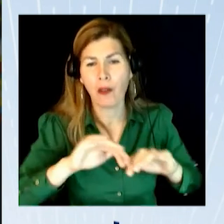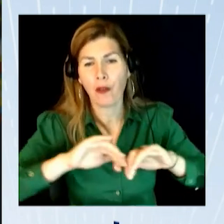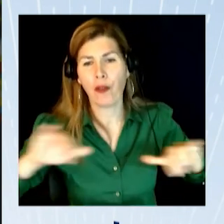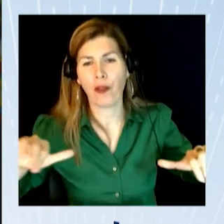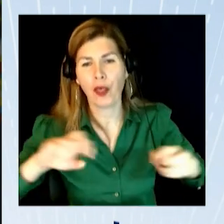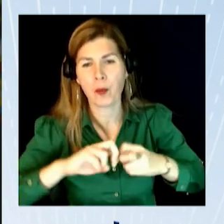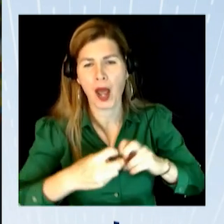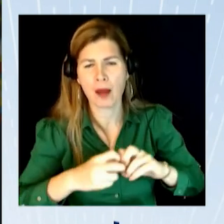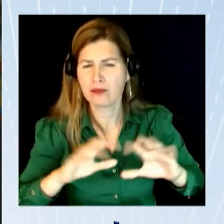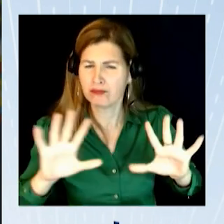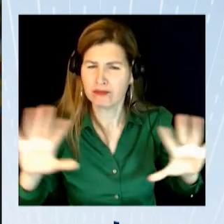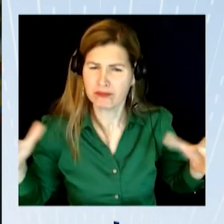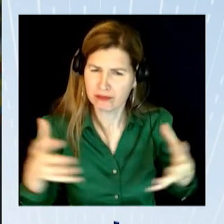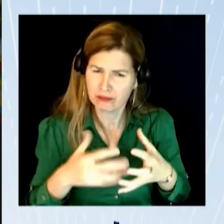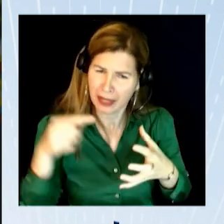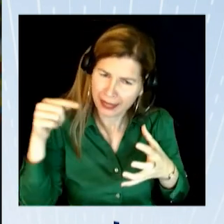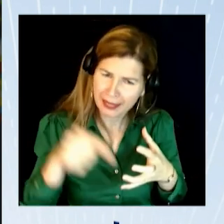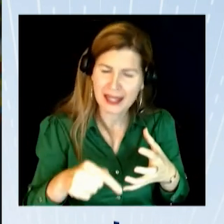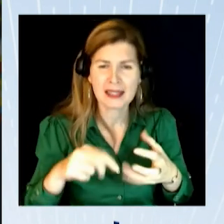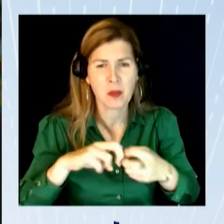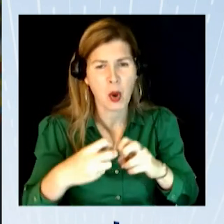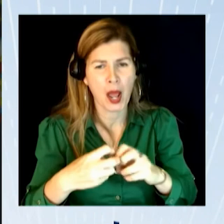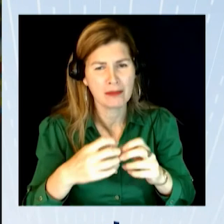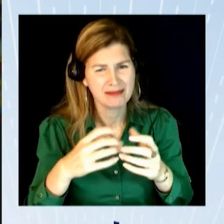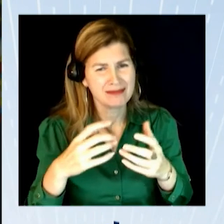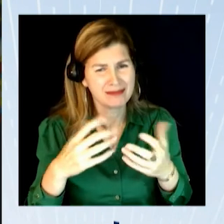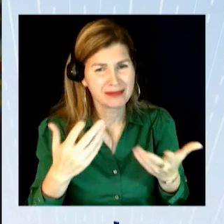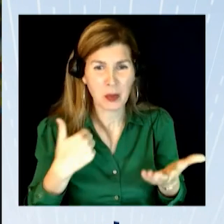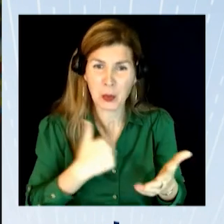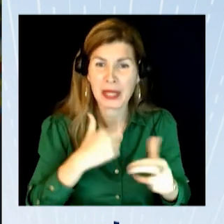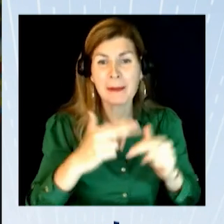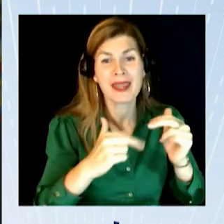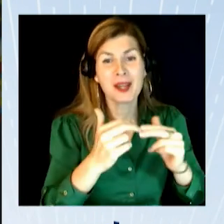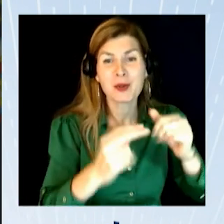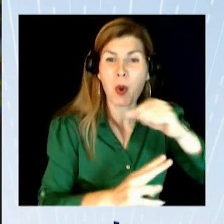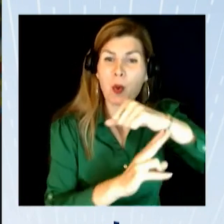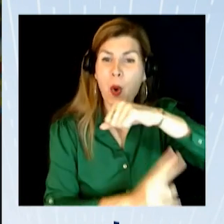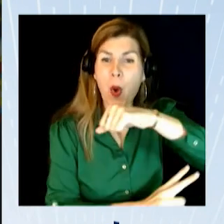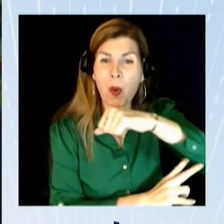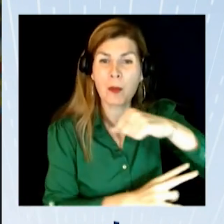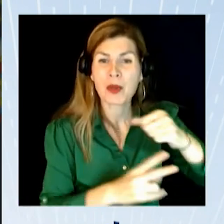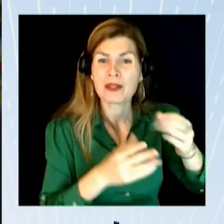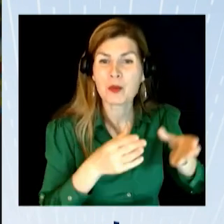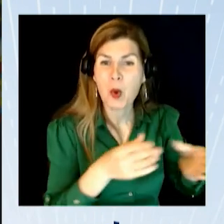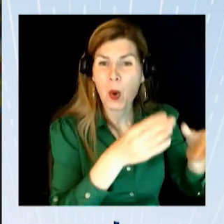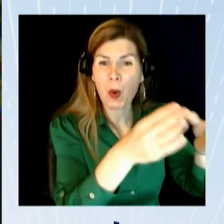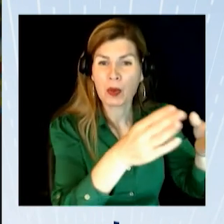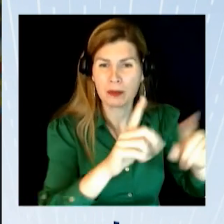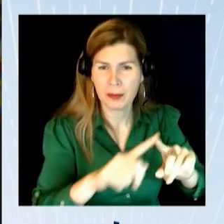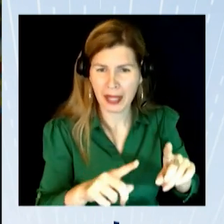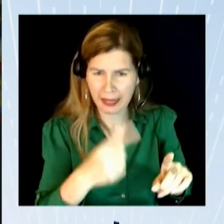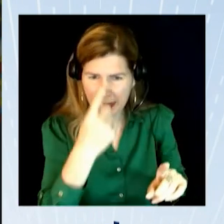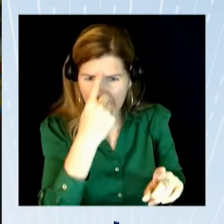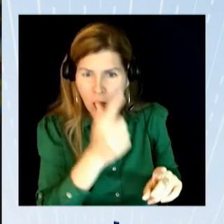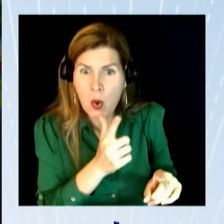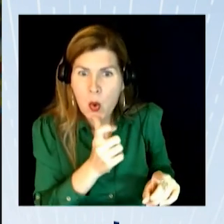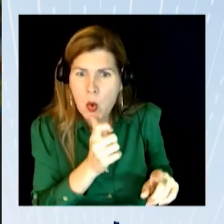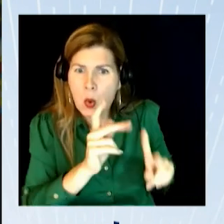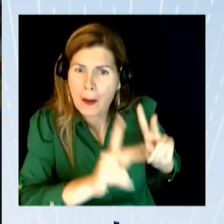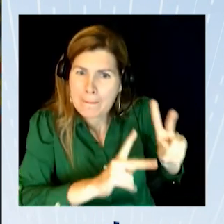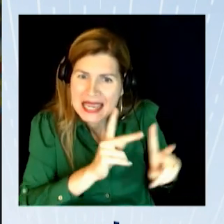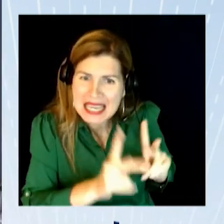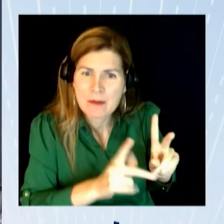this administration has challenged. You know, we build roads and bridges, but we don't think about the individuals who have to make that